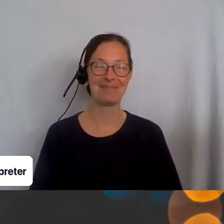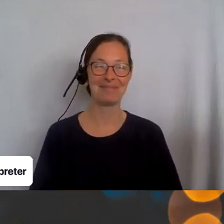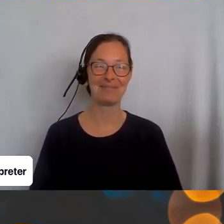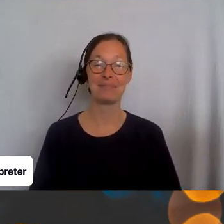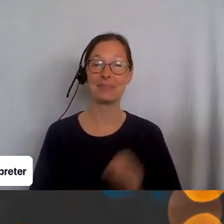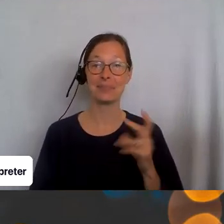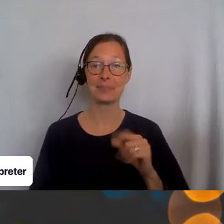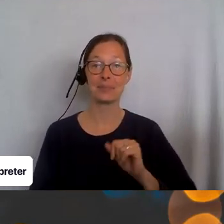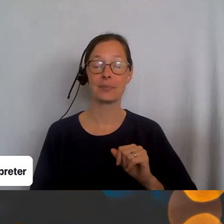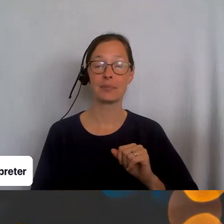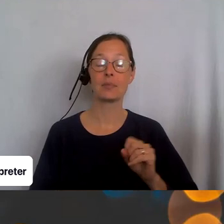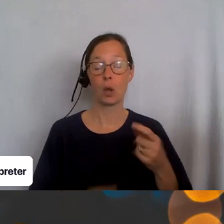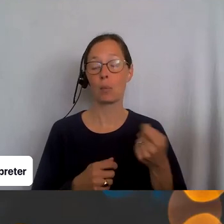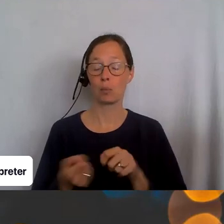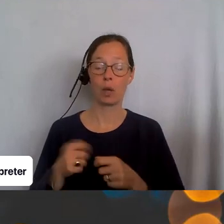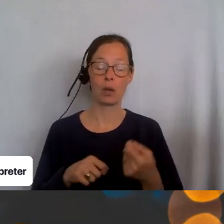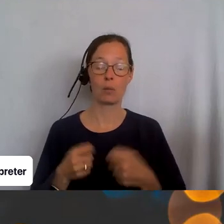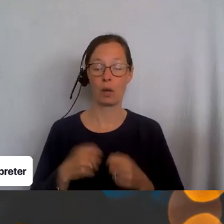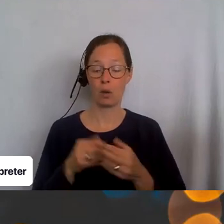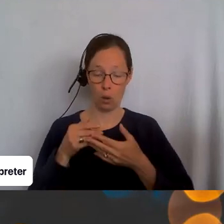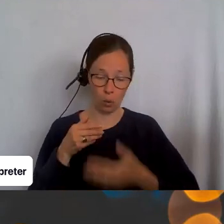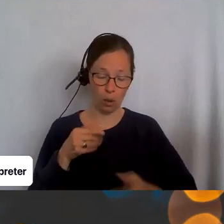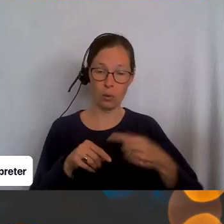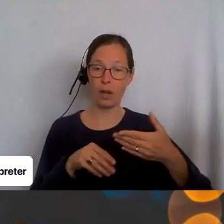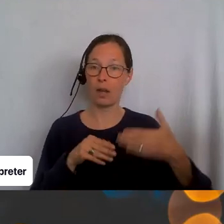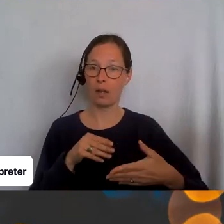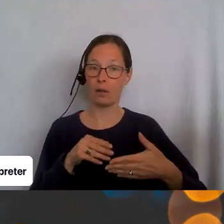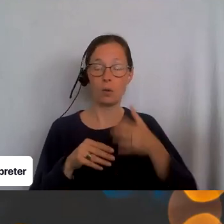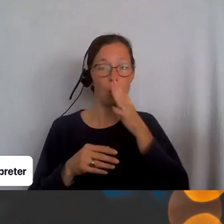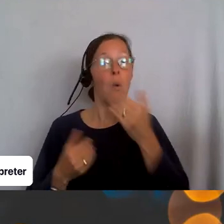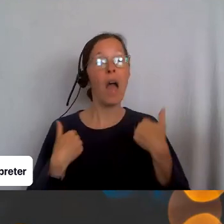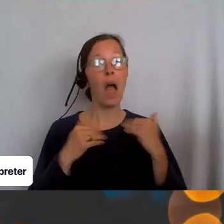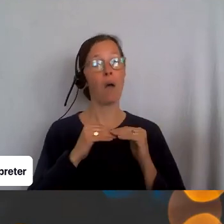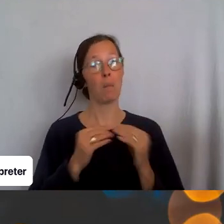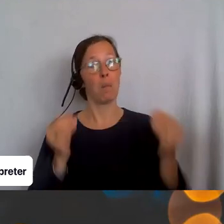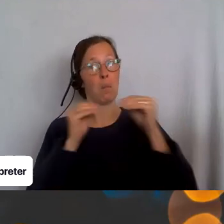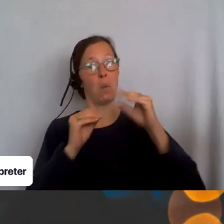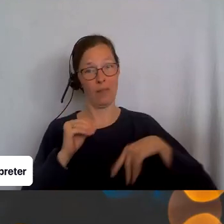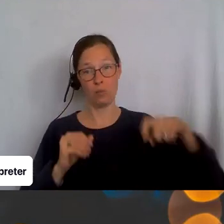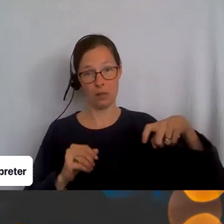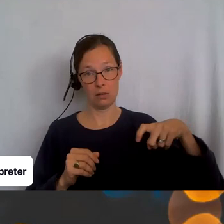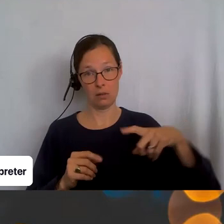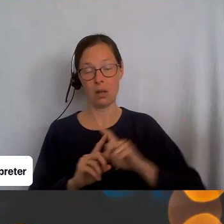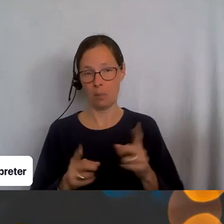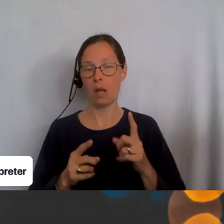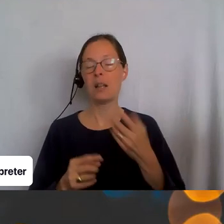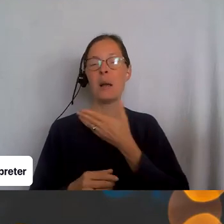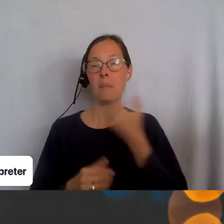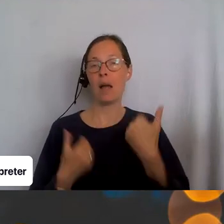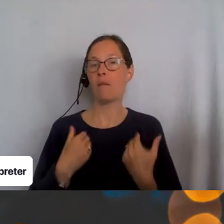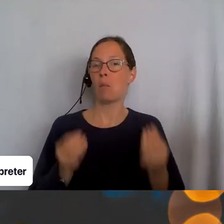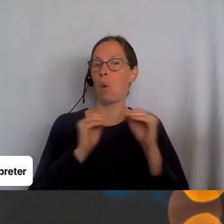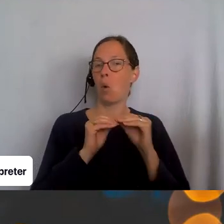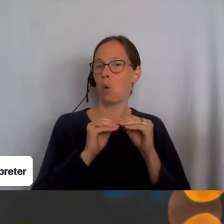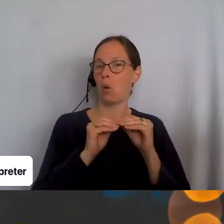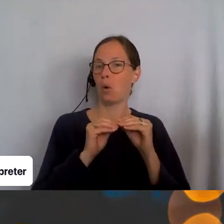Okay, so we're just braiding this piece all the way to the end. You're going to have more than you need, but always better to have more than you need